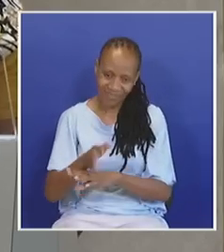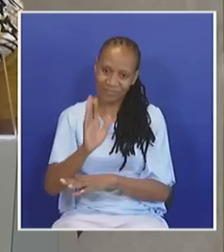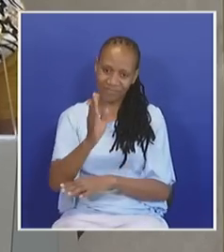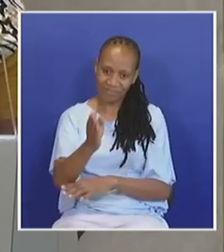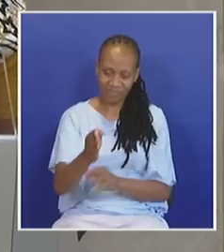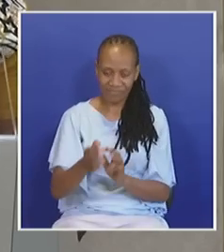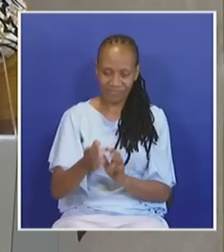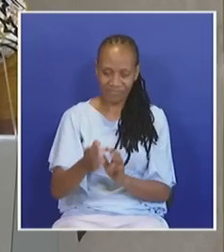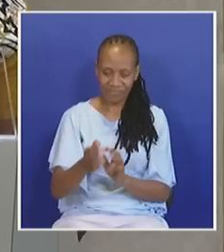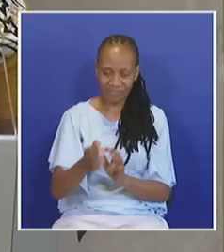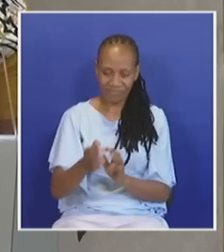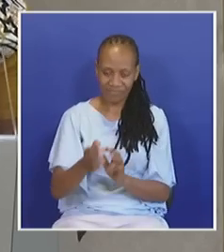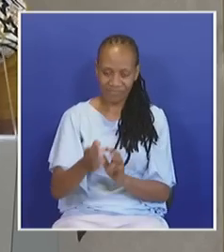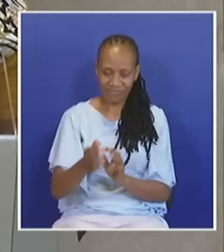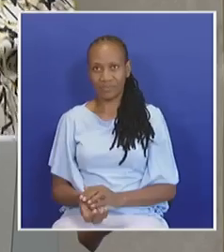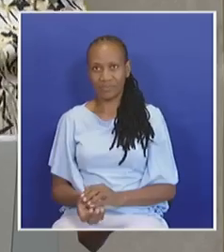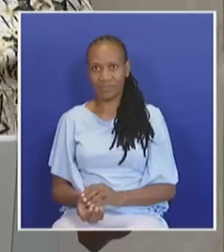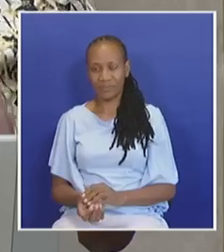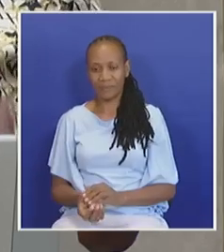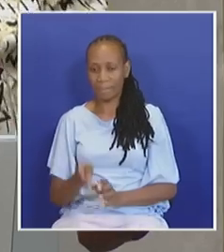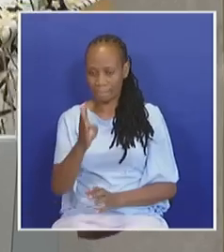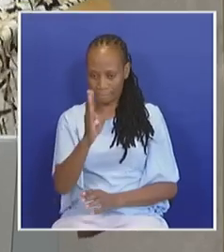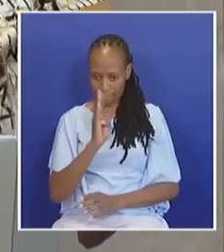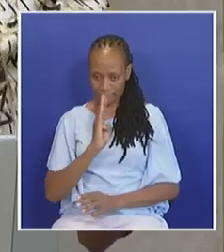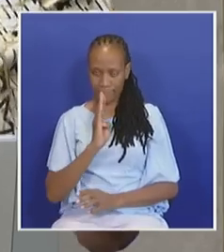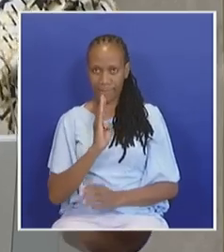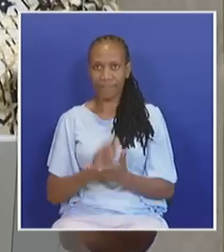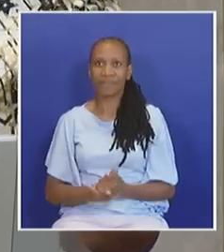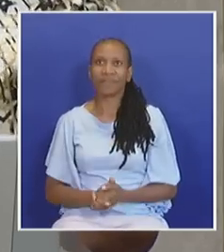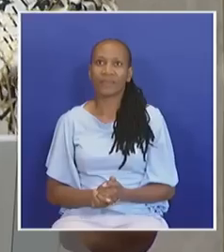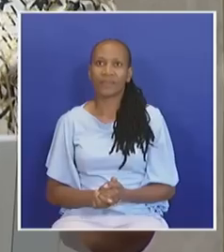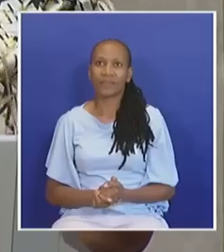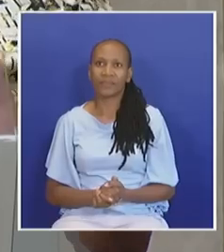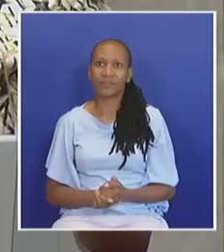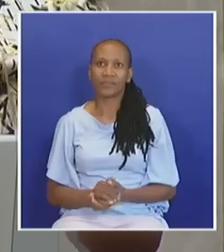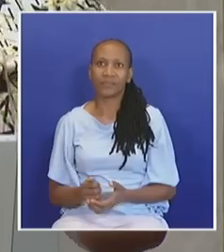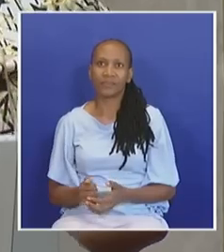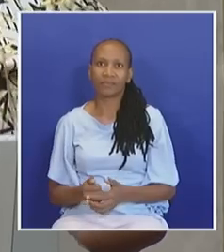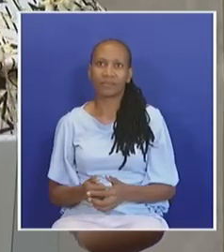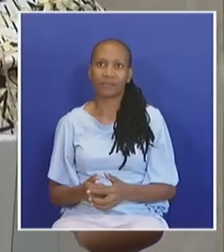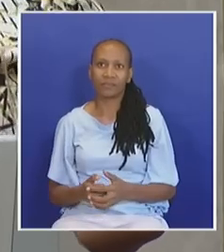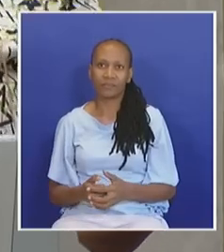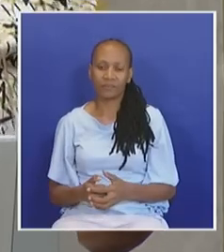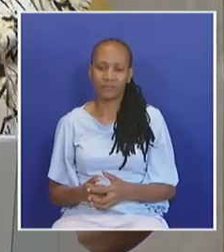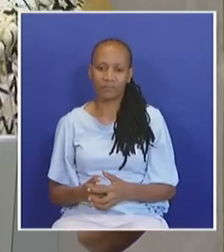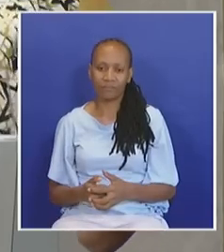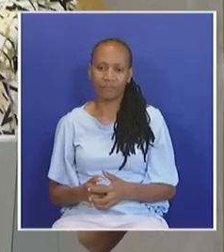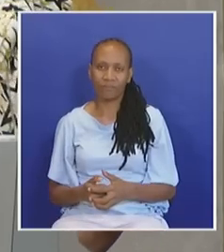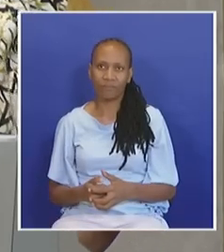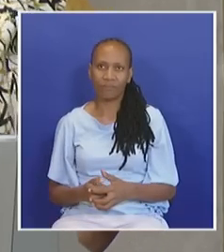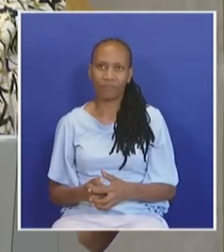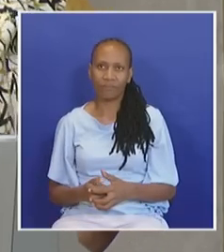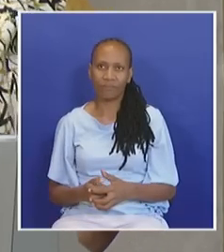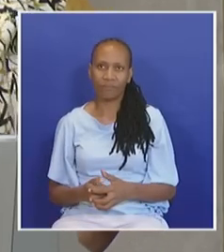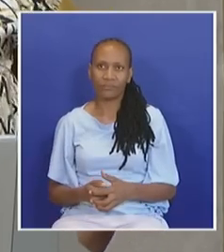me through in the Yeah. house. Mhm. Yeah, they must never allow themselves to be used. I want to